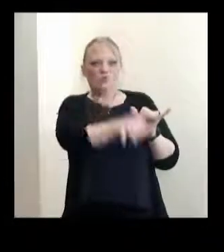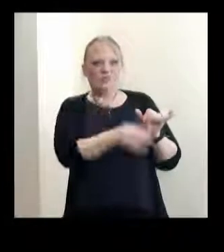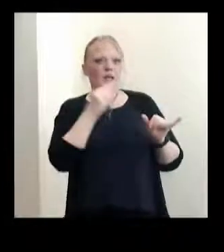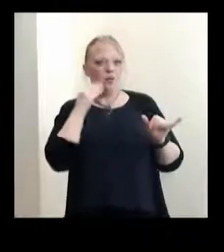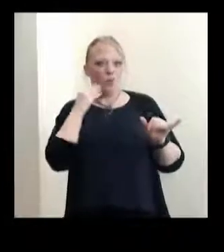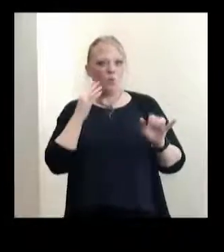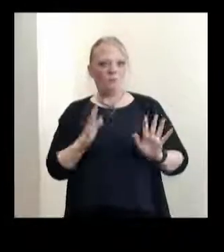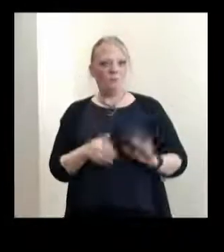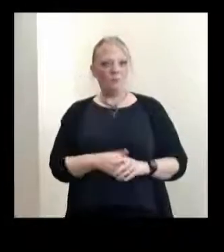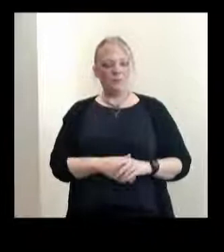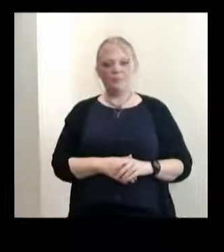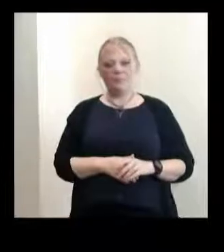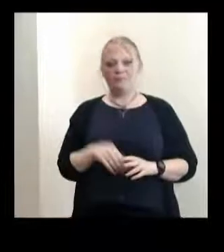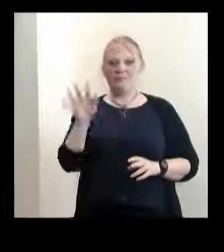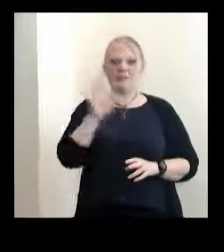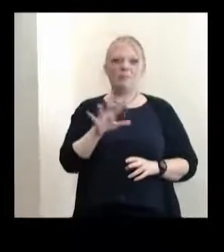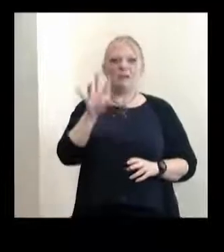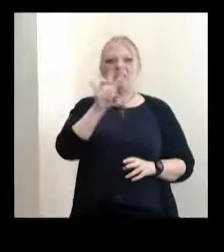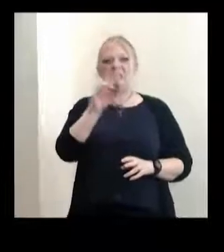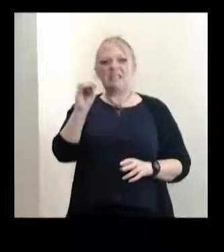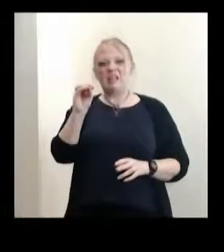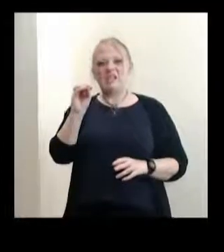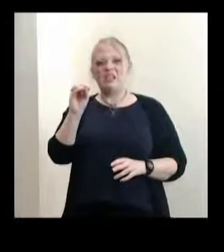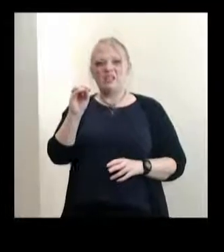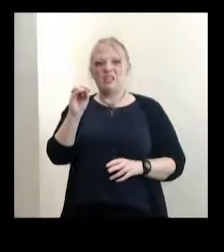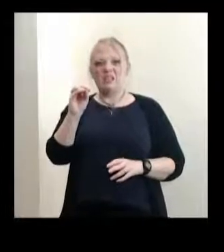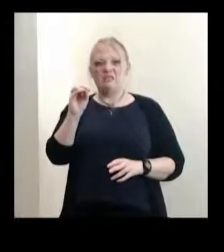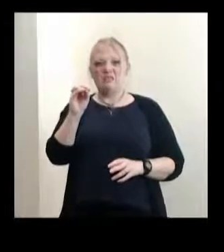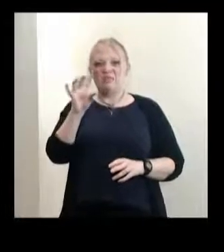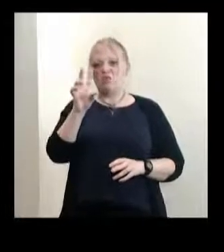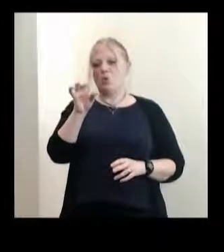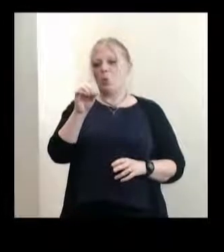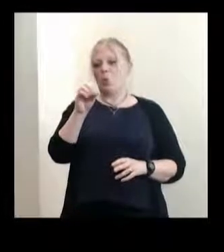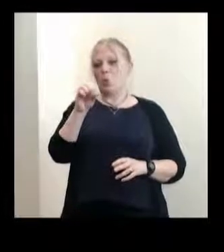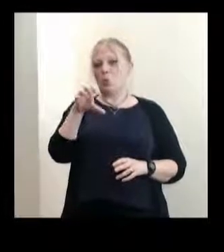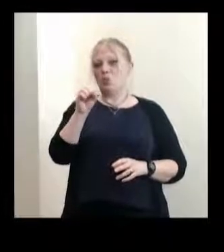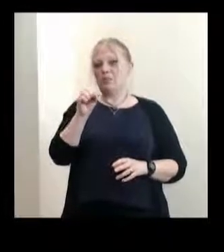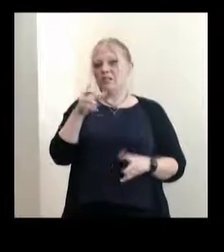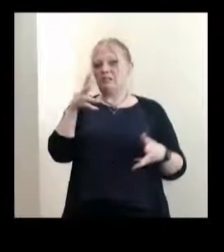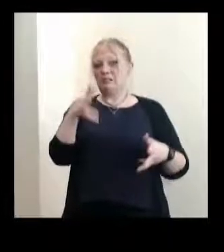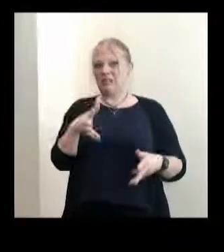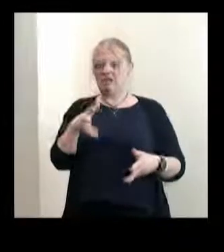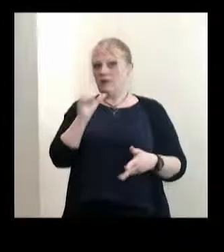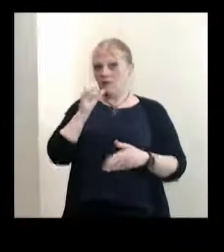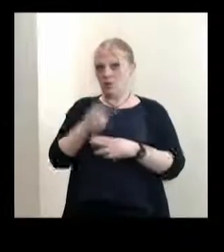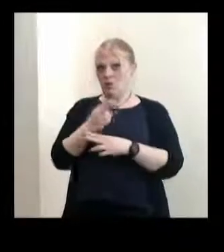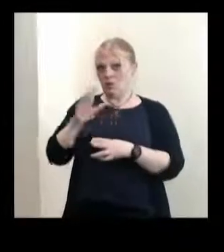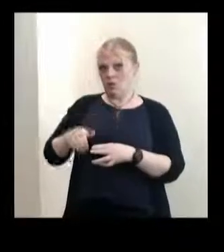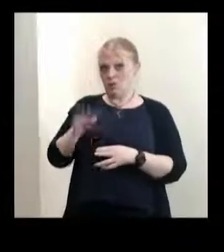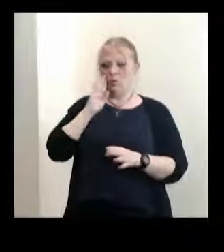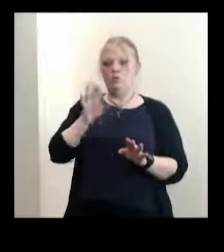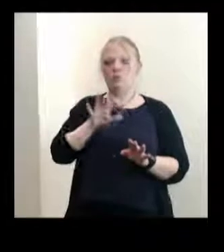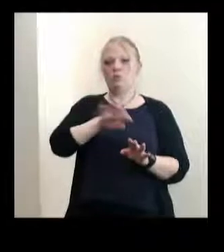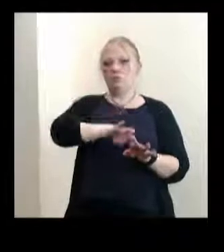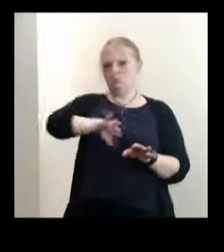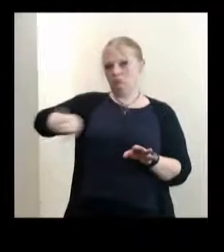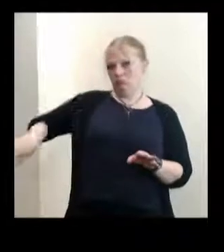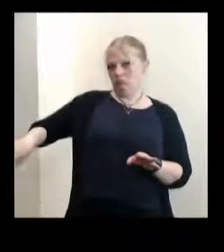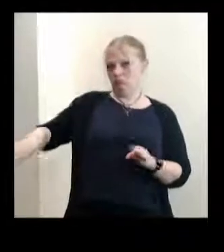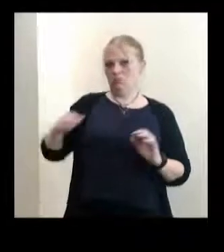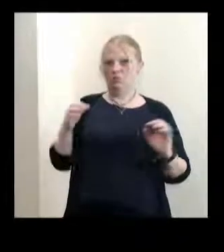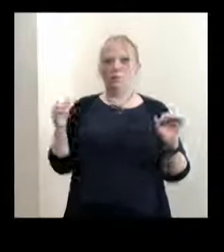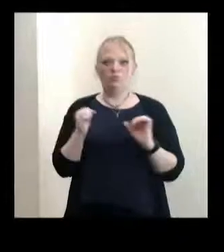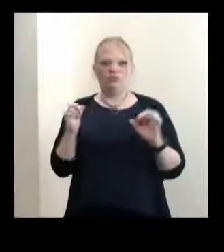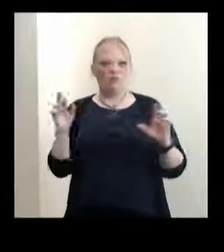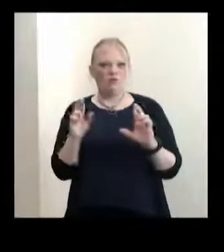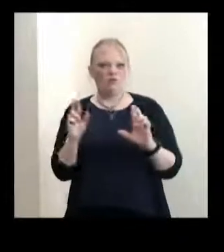We have about 70 doses left that are unused, and we're going to put those back in the refrigerator and